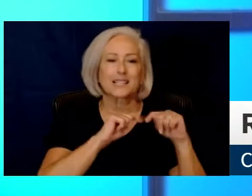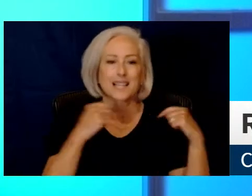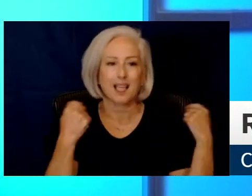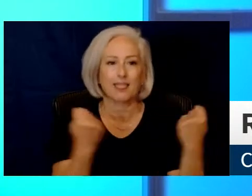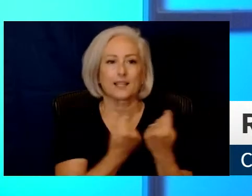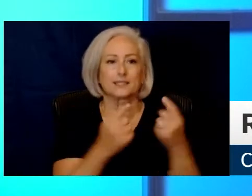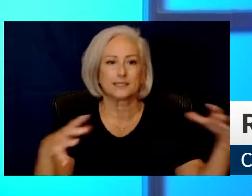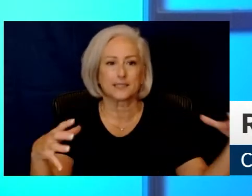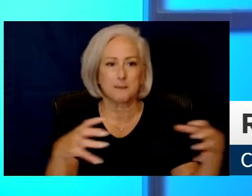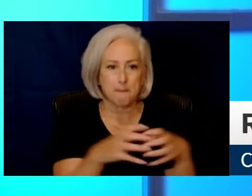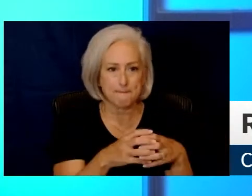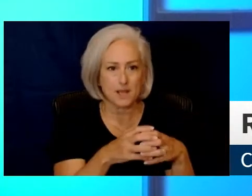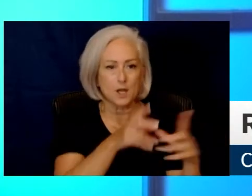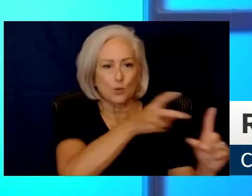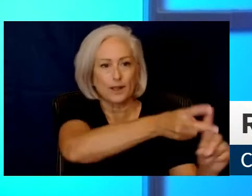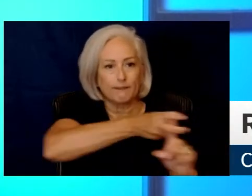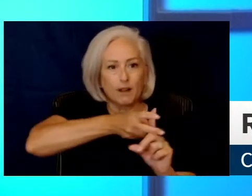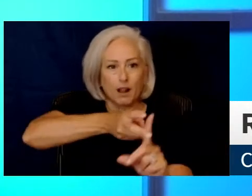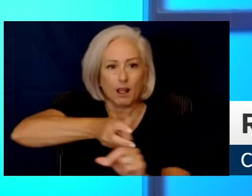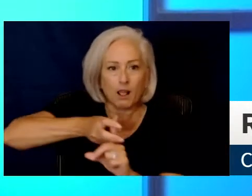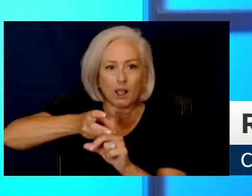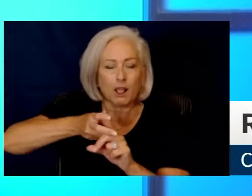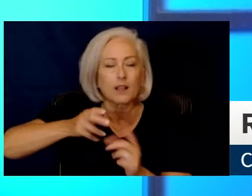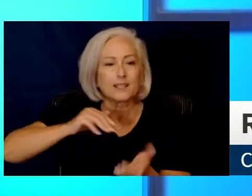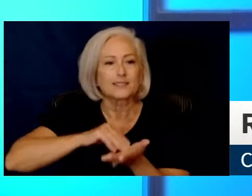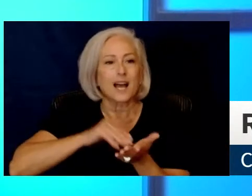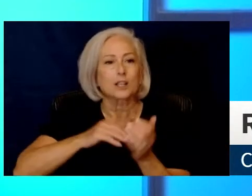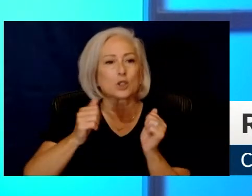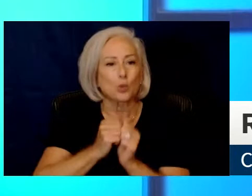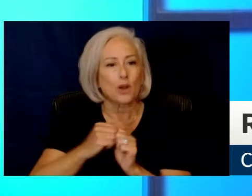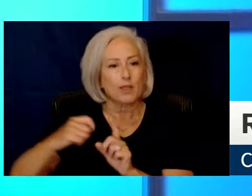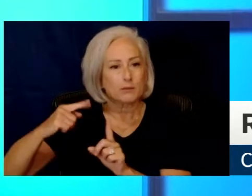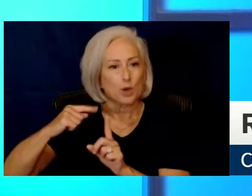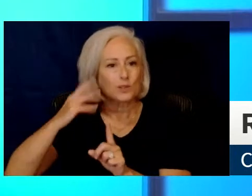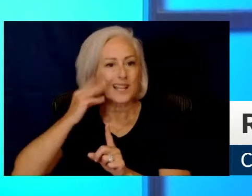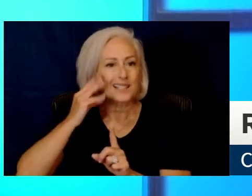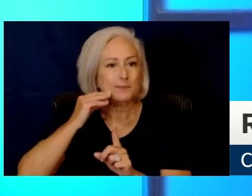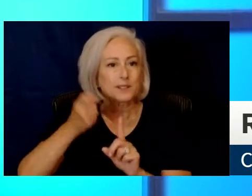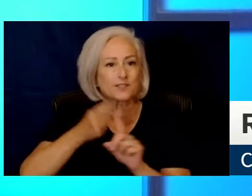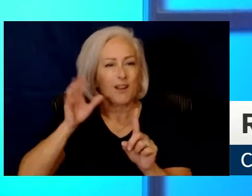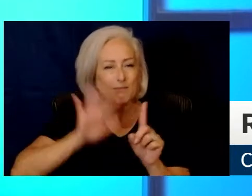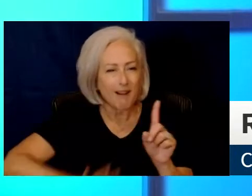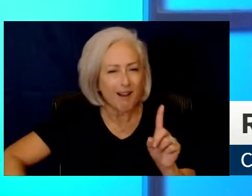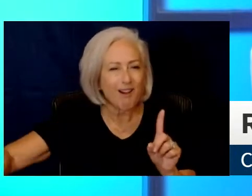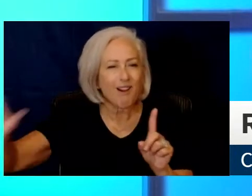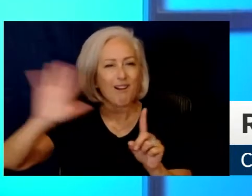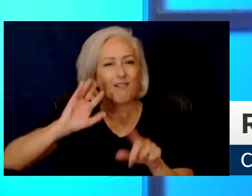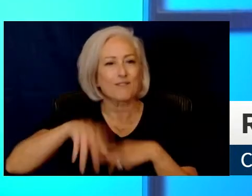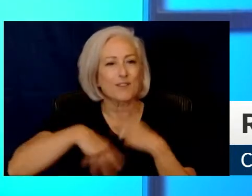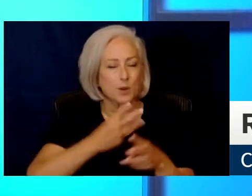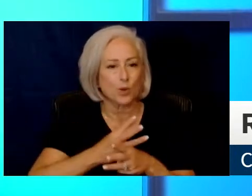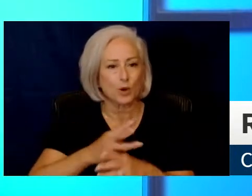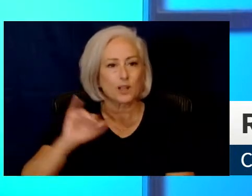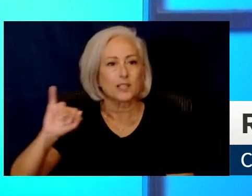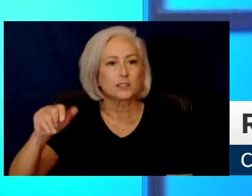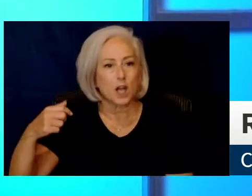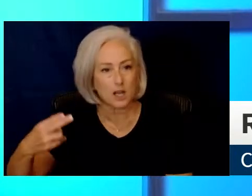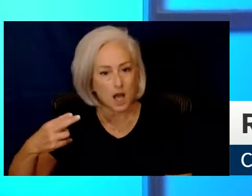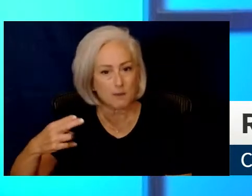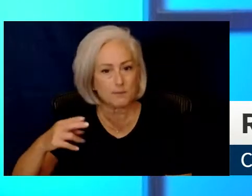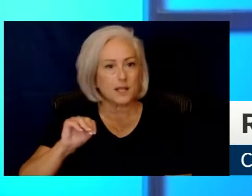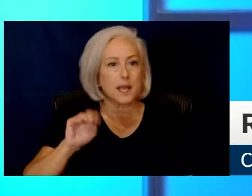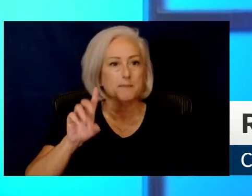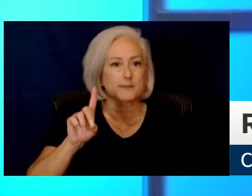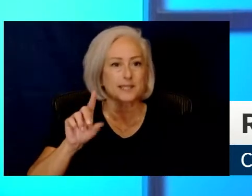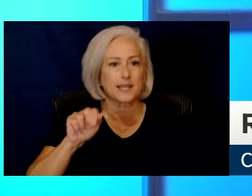recruited doctors with proton experience from all over the country, trained at Harvard, Johns Hopkins, MD Anderson. So